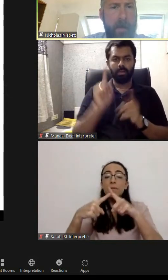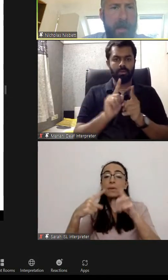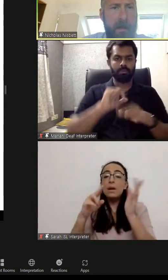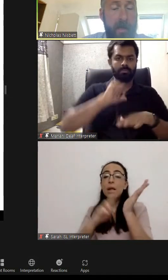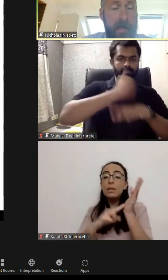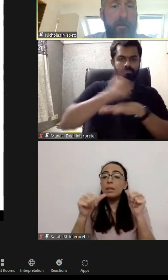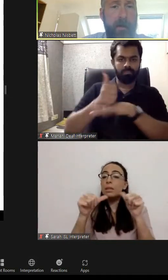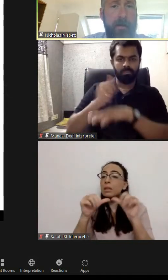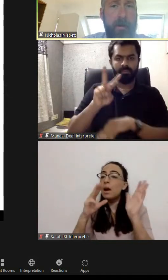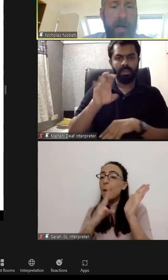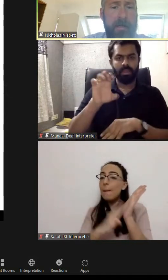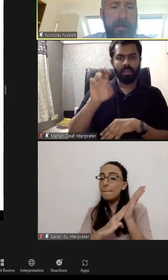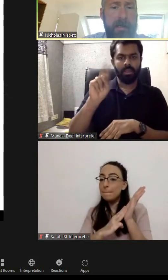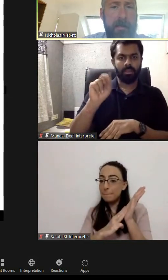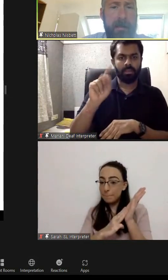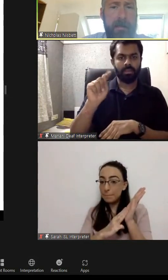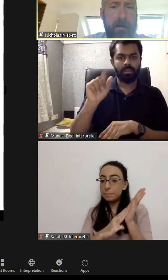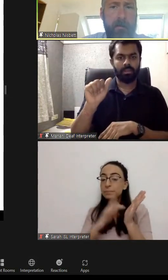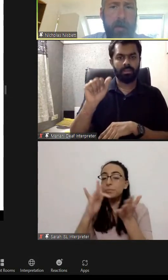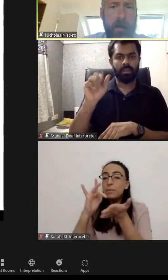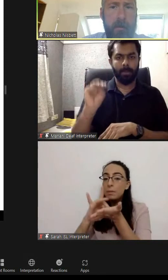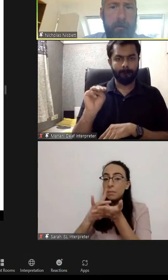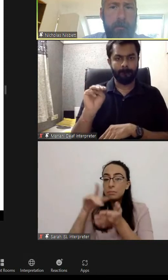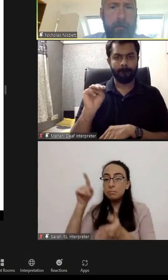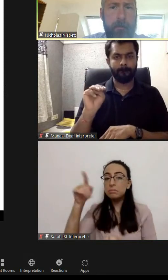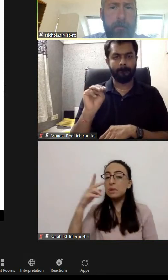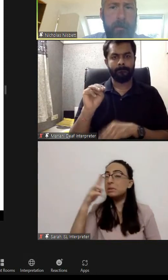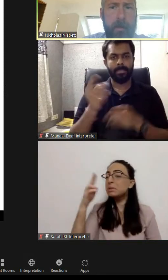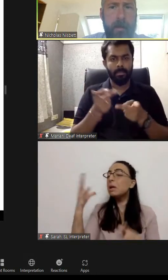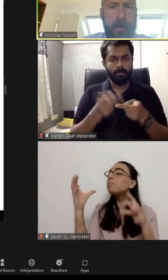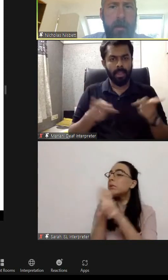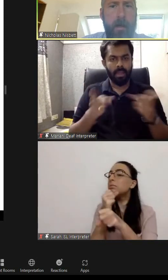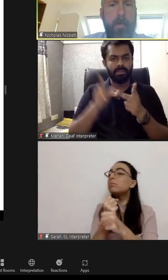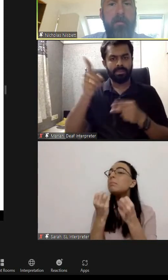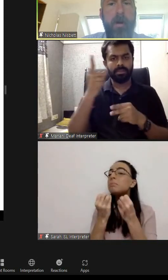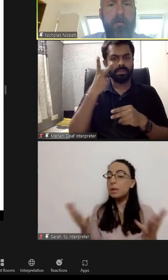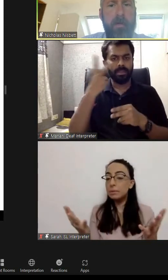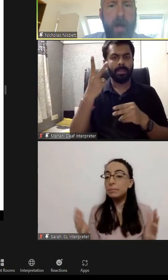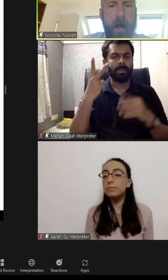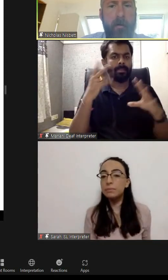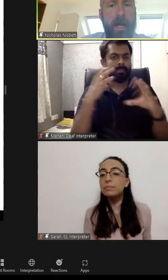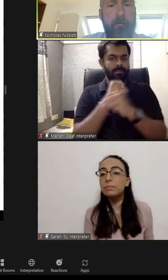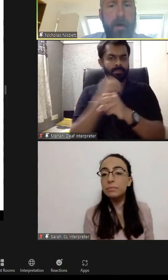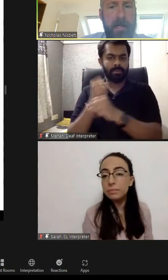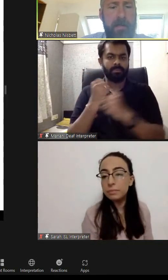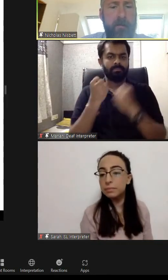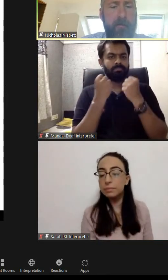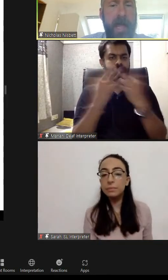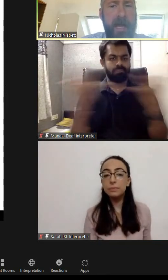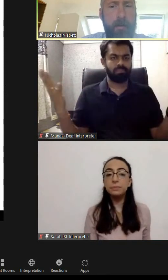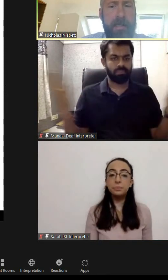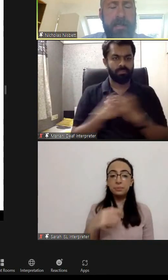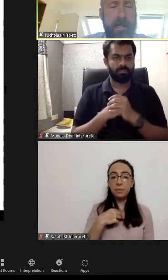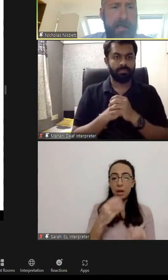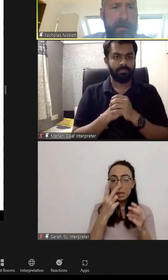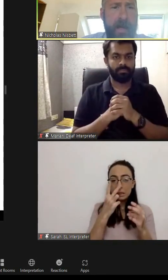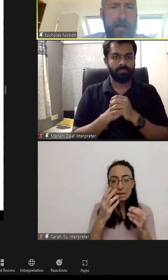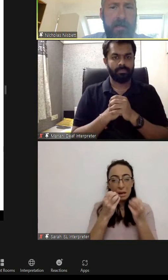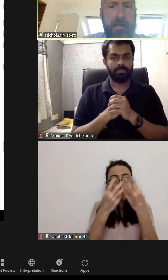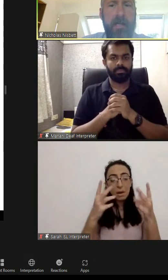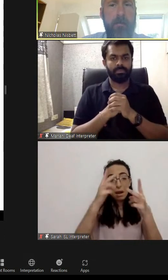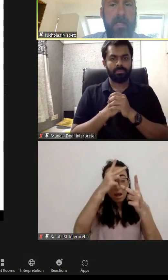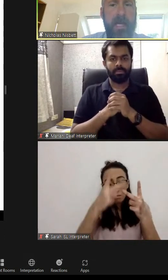Vietnam, but it's still very rare to see this kind of work. But there are a range of other